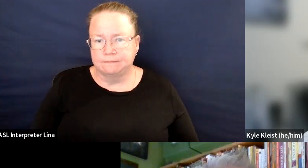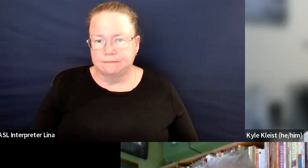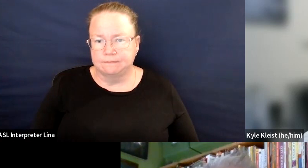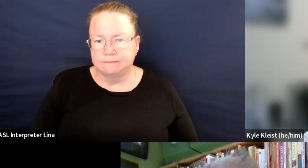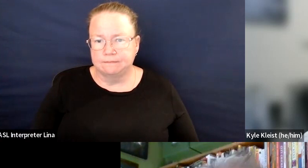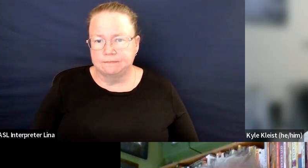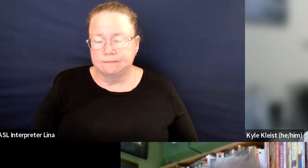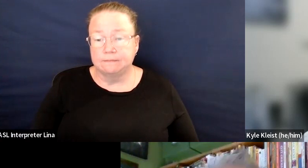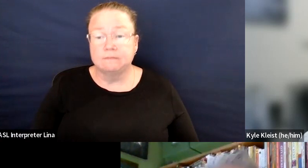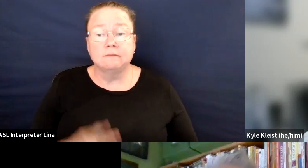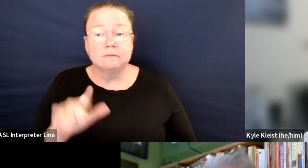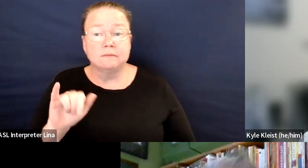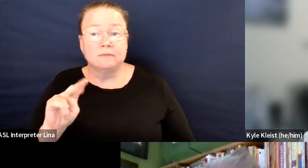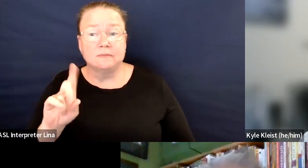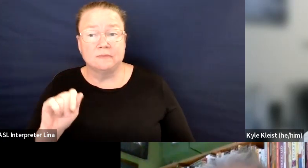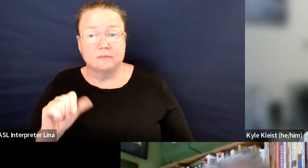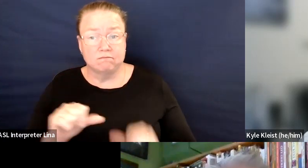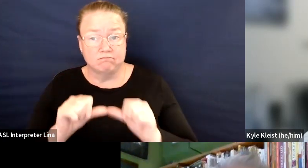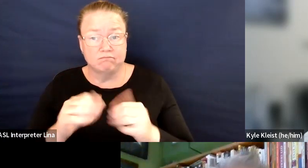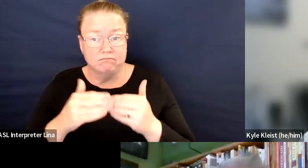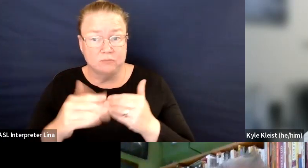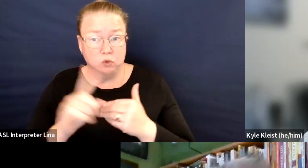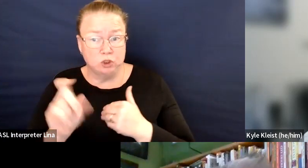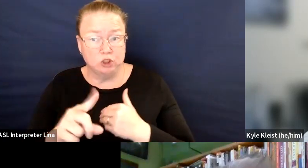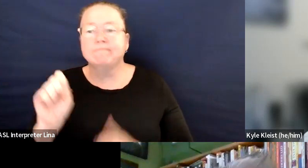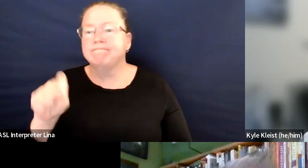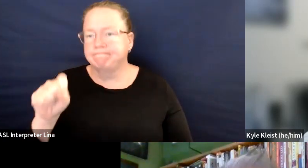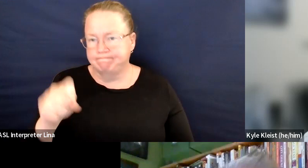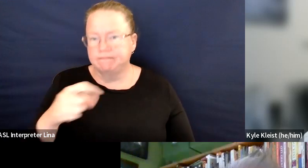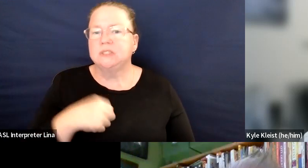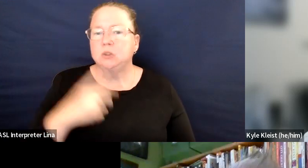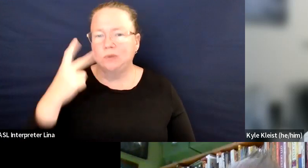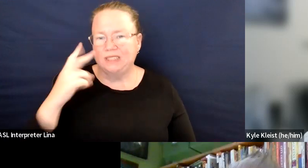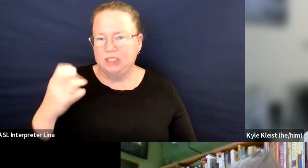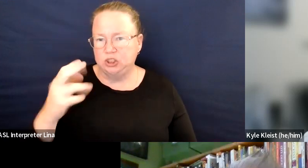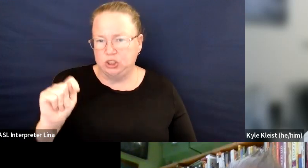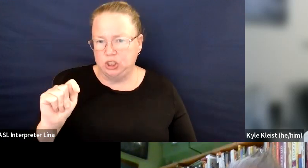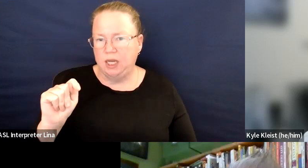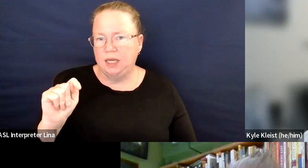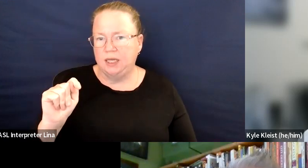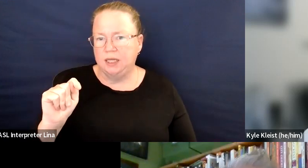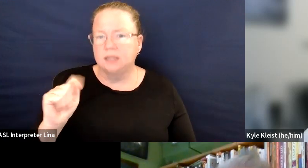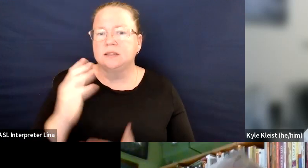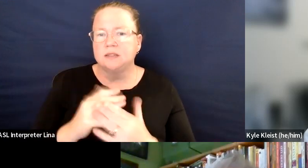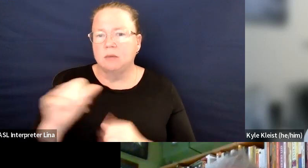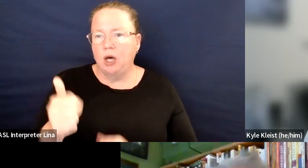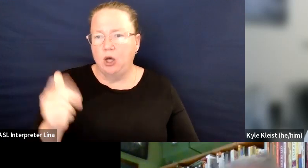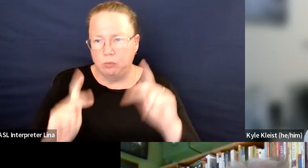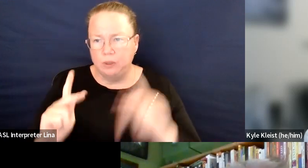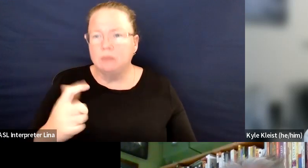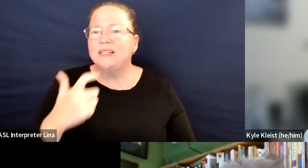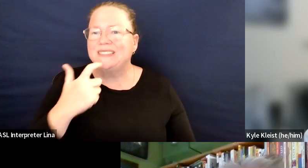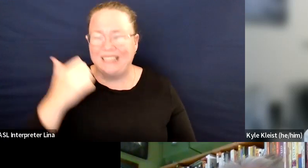So Linda, did you want to move on to the next question then? Yes, I was just looking, there was a chat, a couple of other people were saying whether